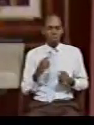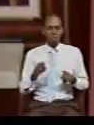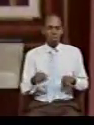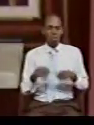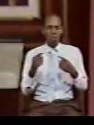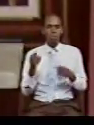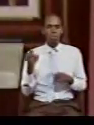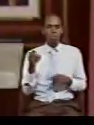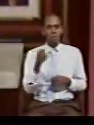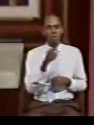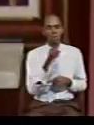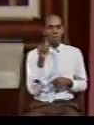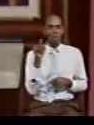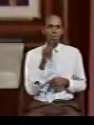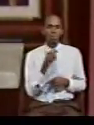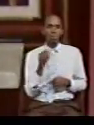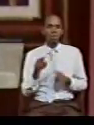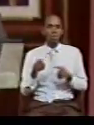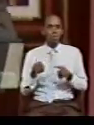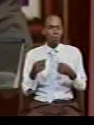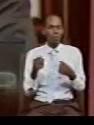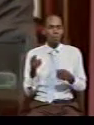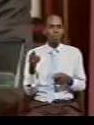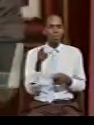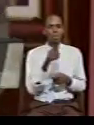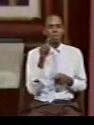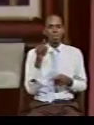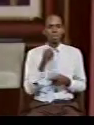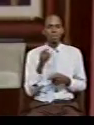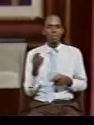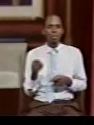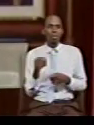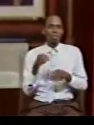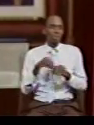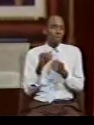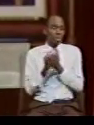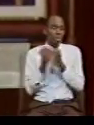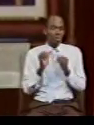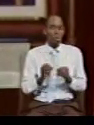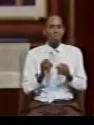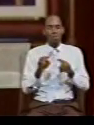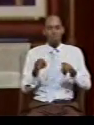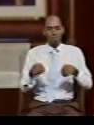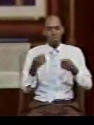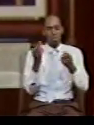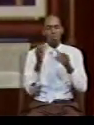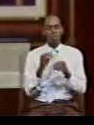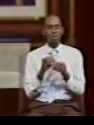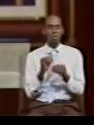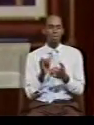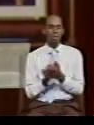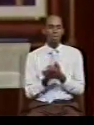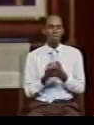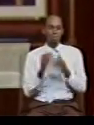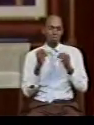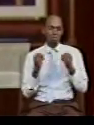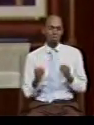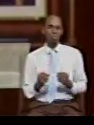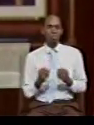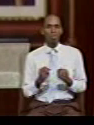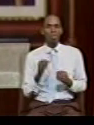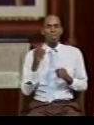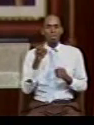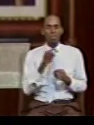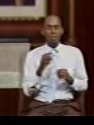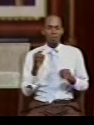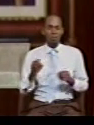therefore. Go ye therefore. In that power, go ye therefore. In that strength, go ye